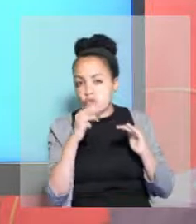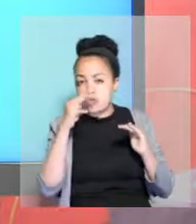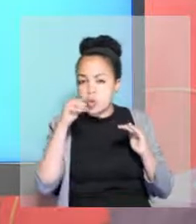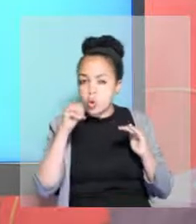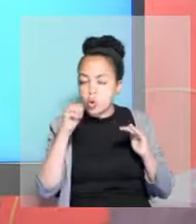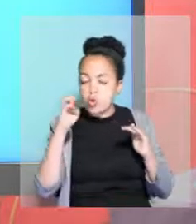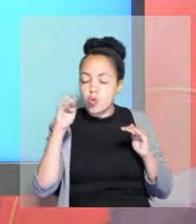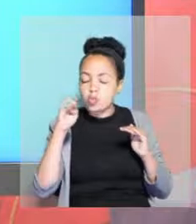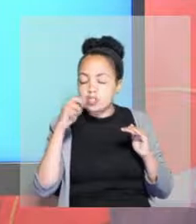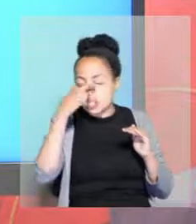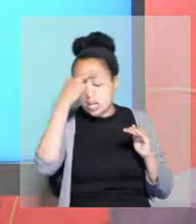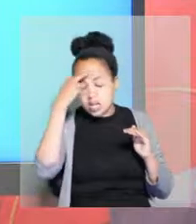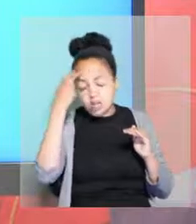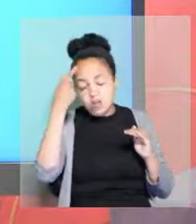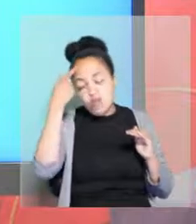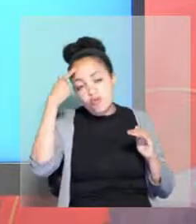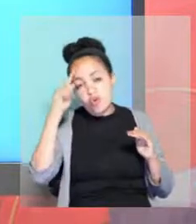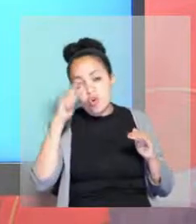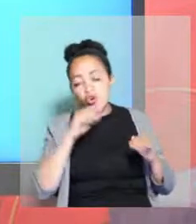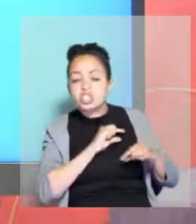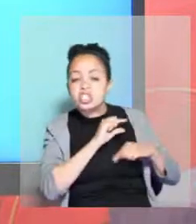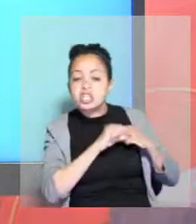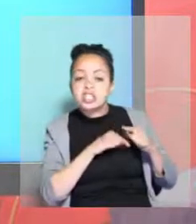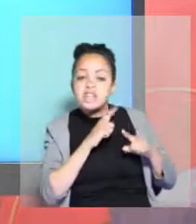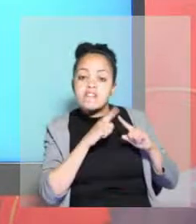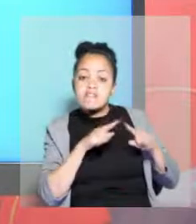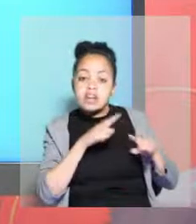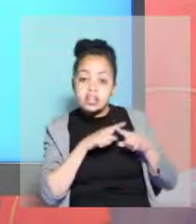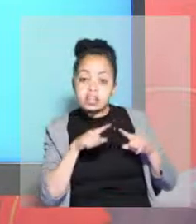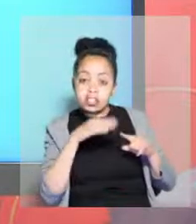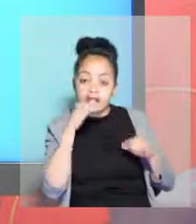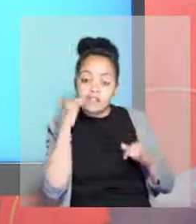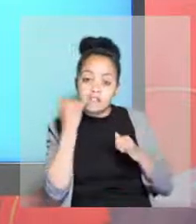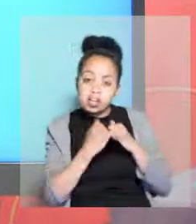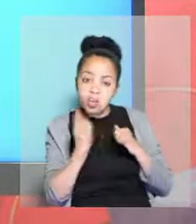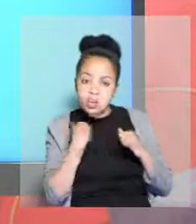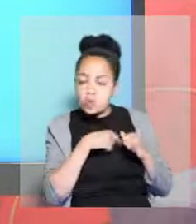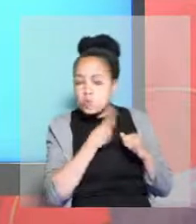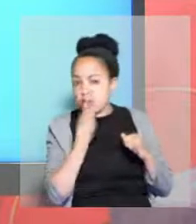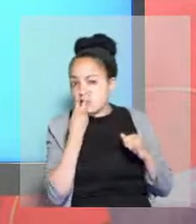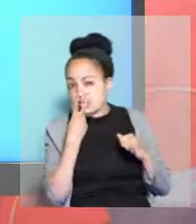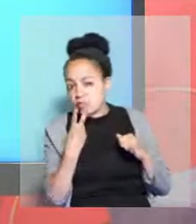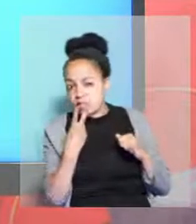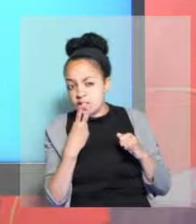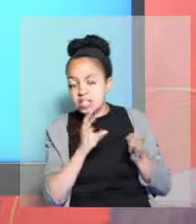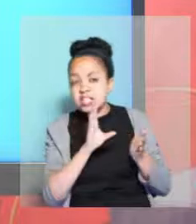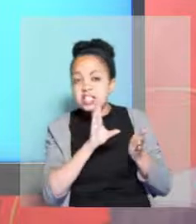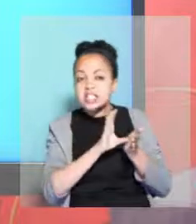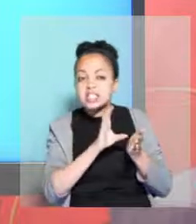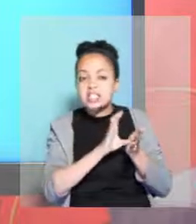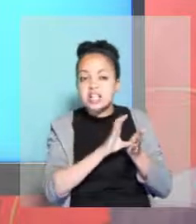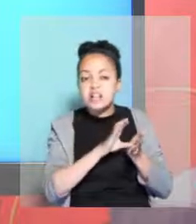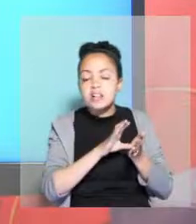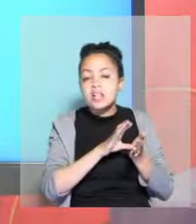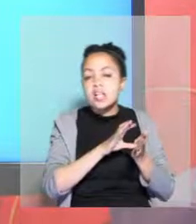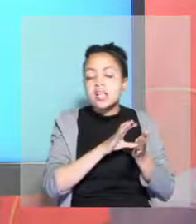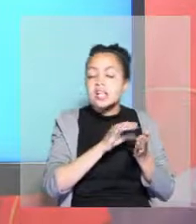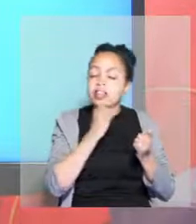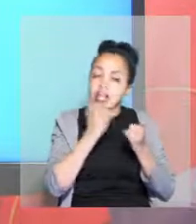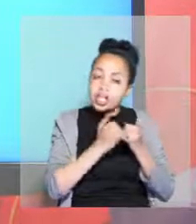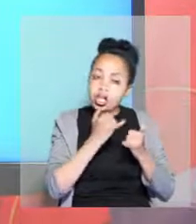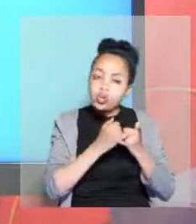which is a reason for genetic variation. And finally, we have seen that the cell formed at the end of